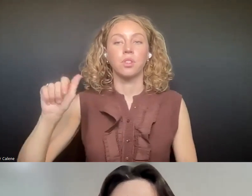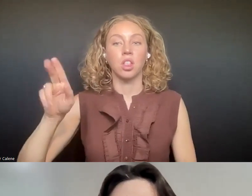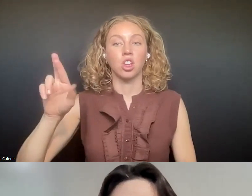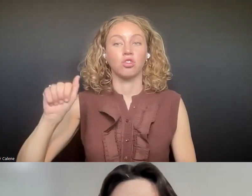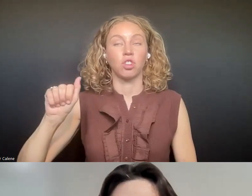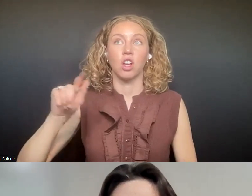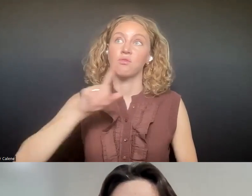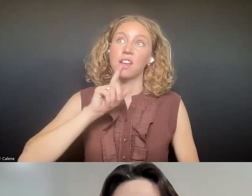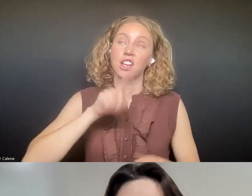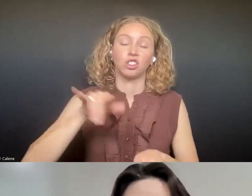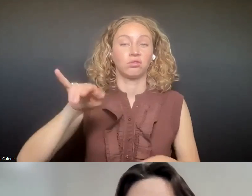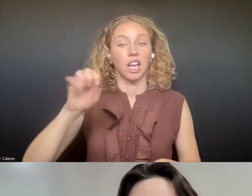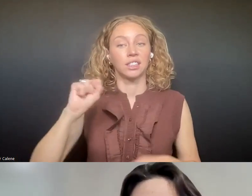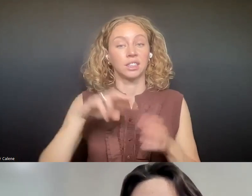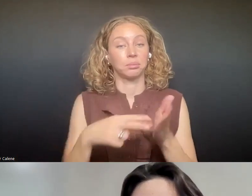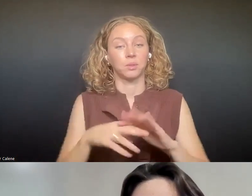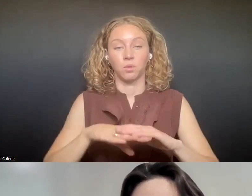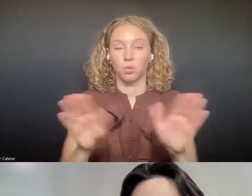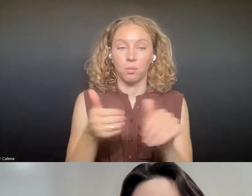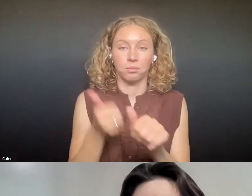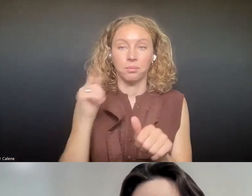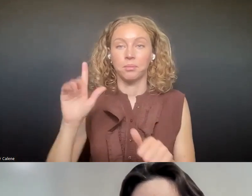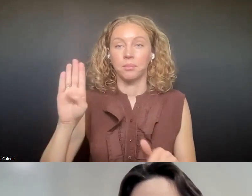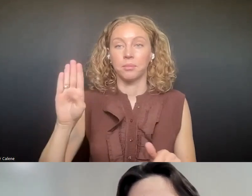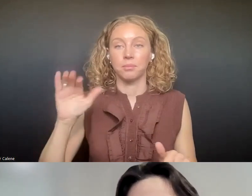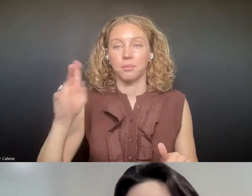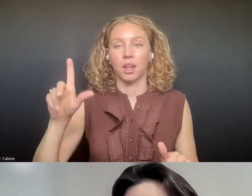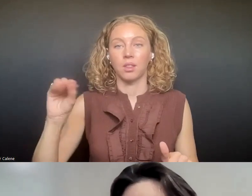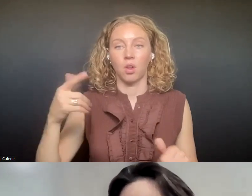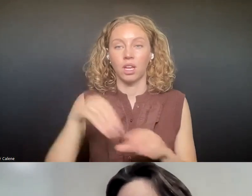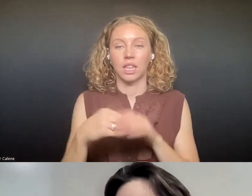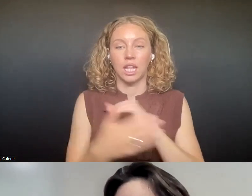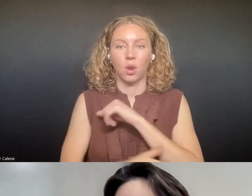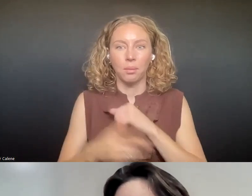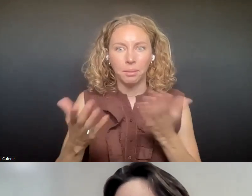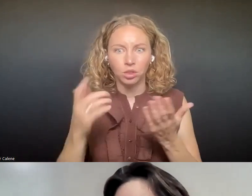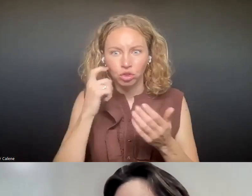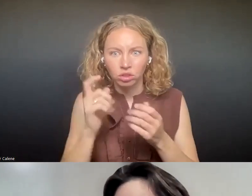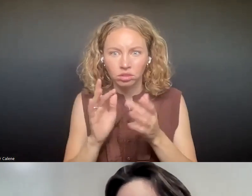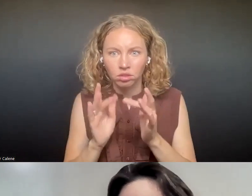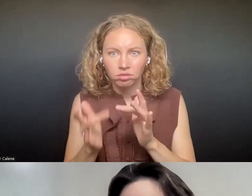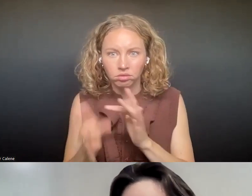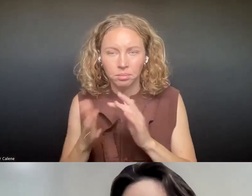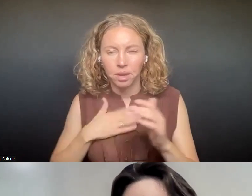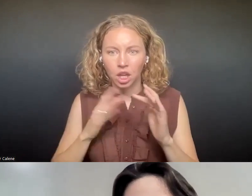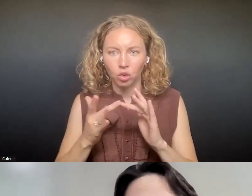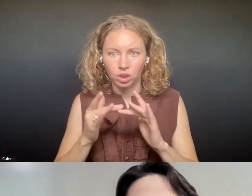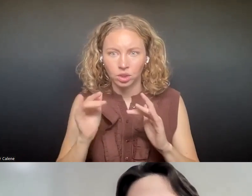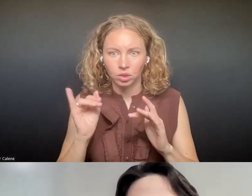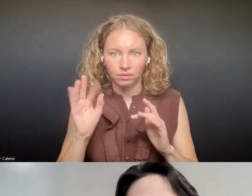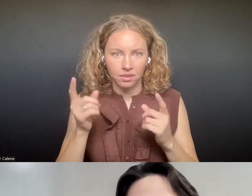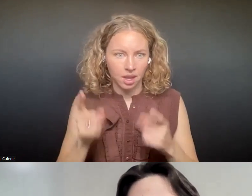yes. That means there is no backlog in the county. I may have just lost internet, so if that's the case, I